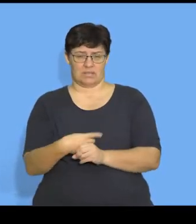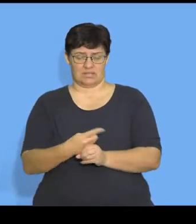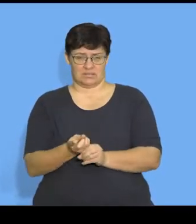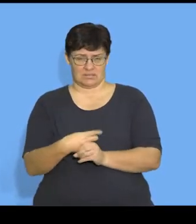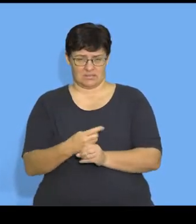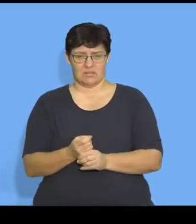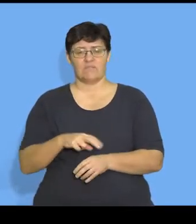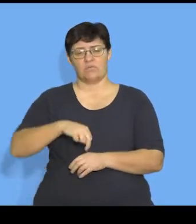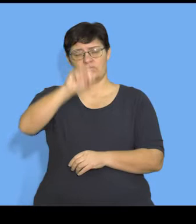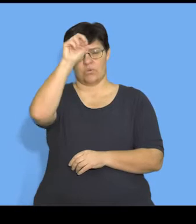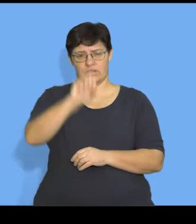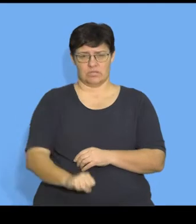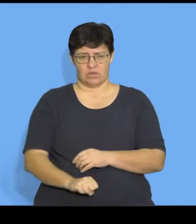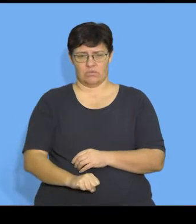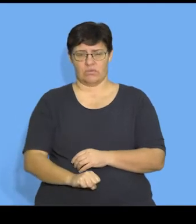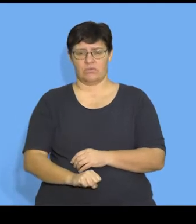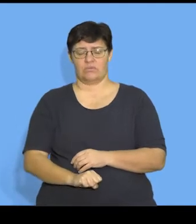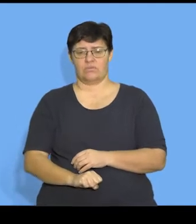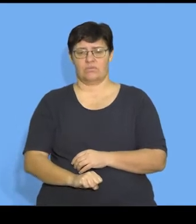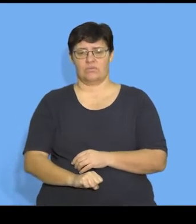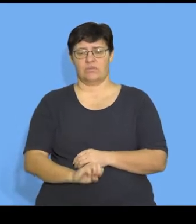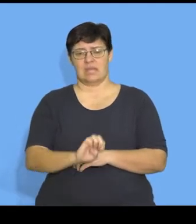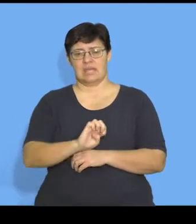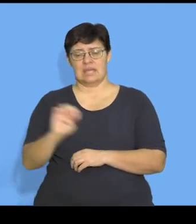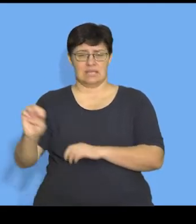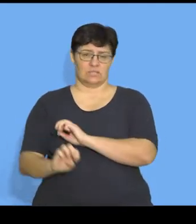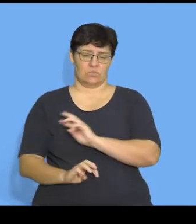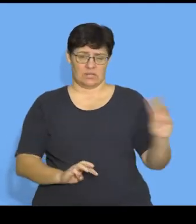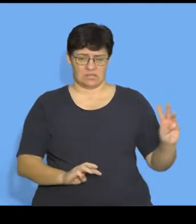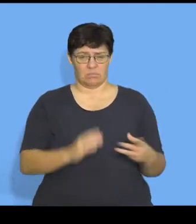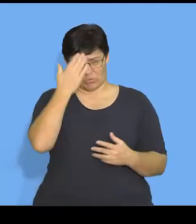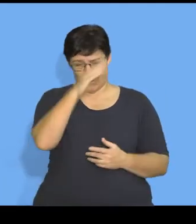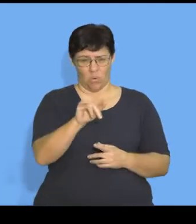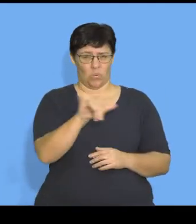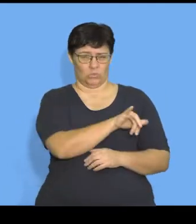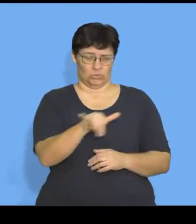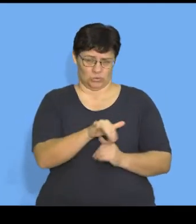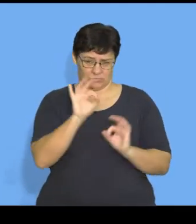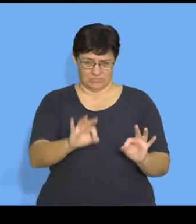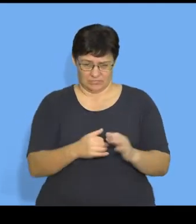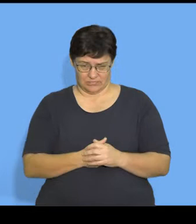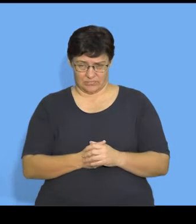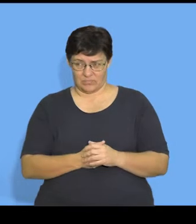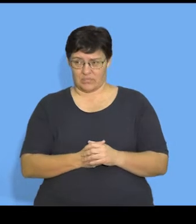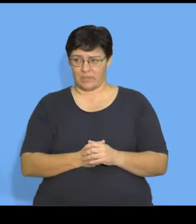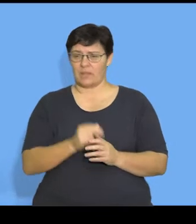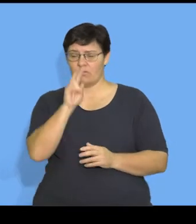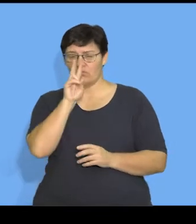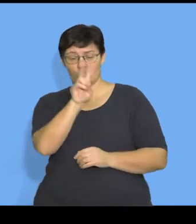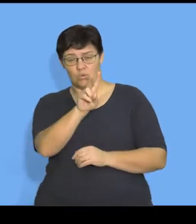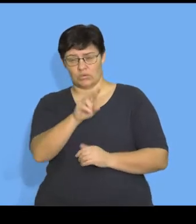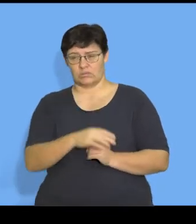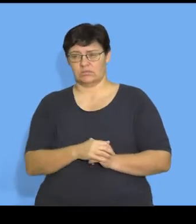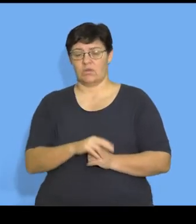north, south, east, and west. Please make sure you can know which they are. If we look at the cardinal points, so this is